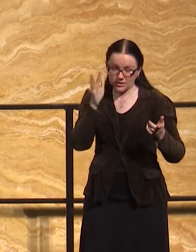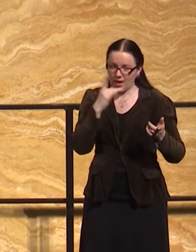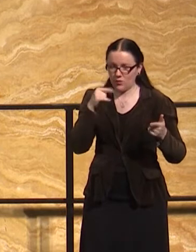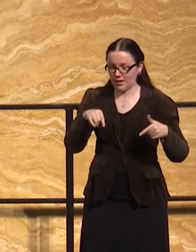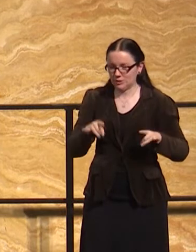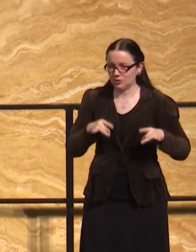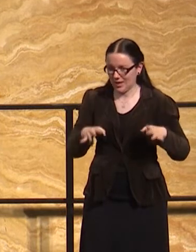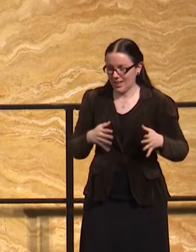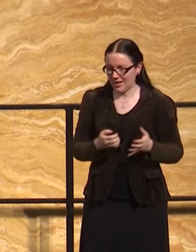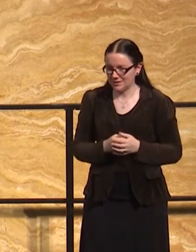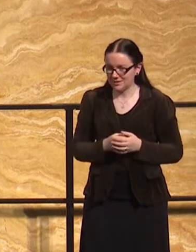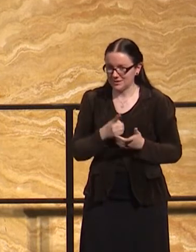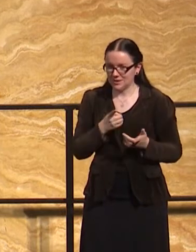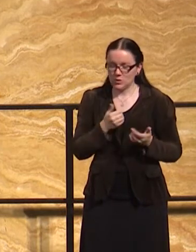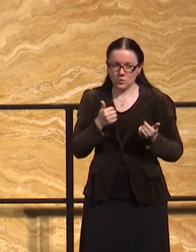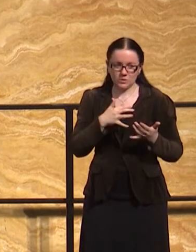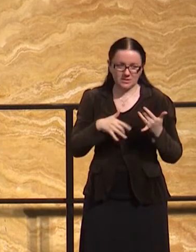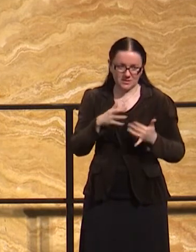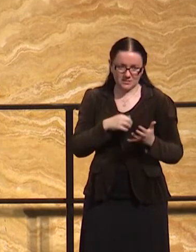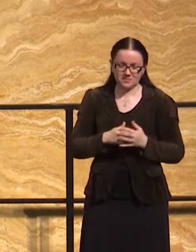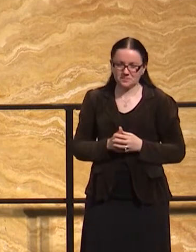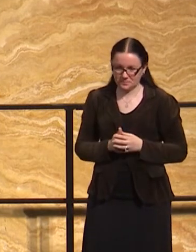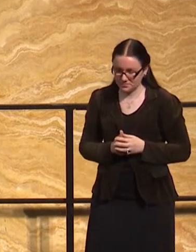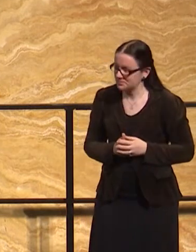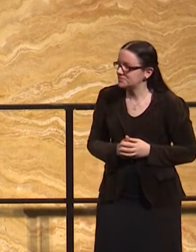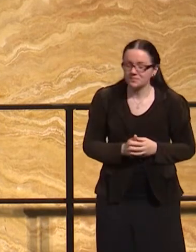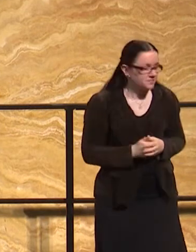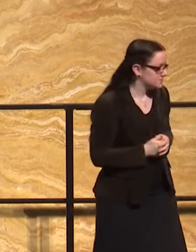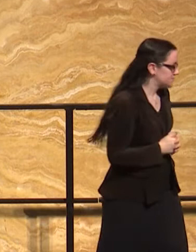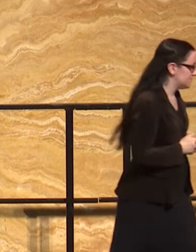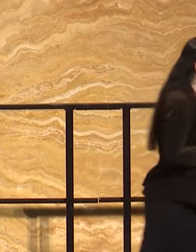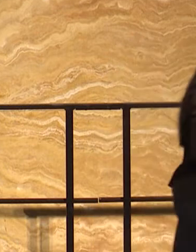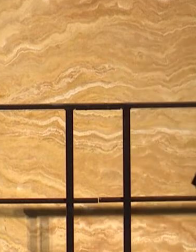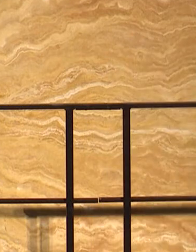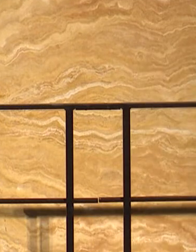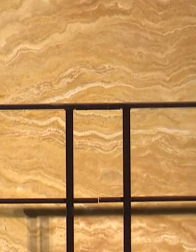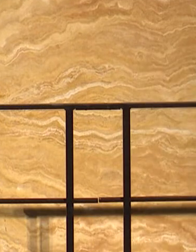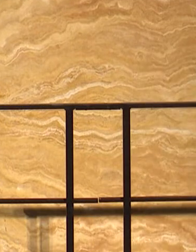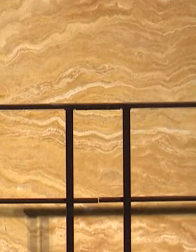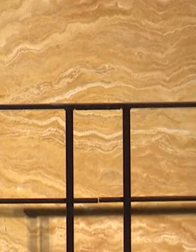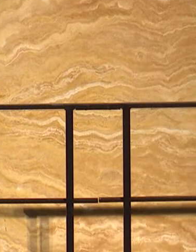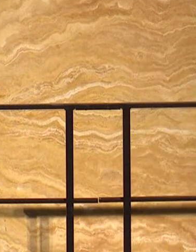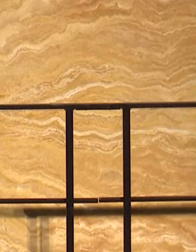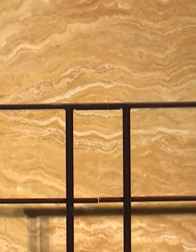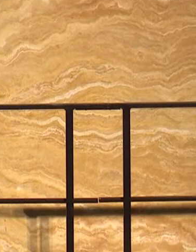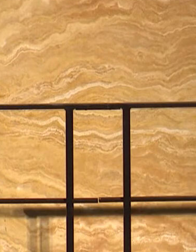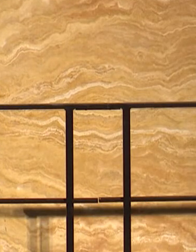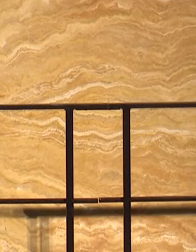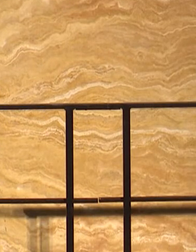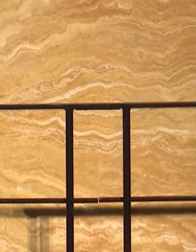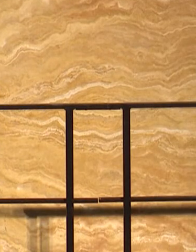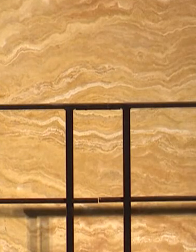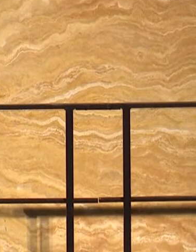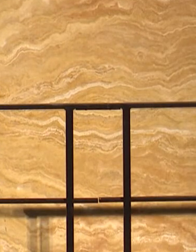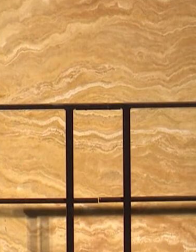Australia, particularly civil society. The other one, younger diplomat, George